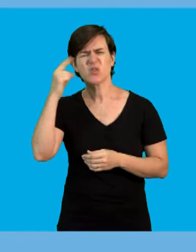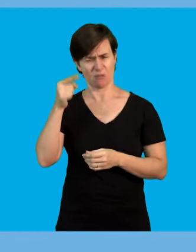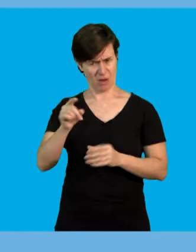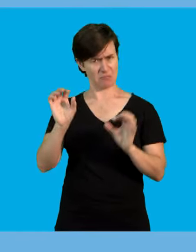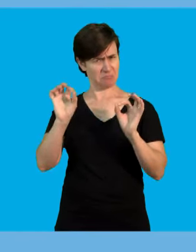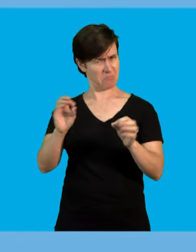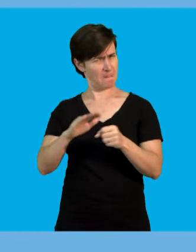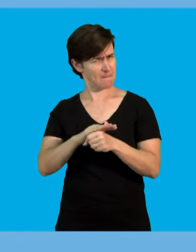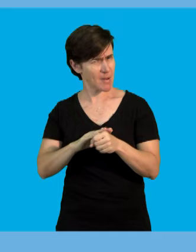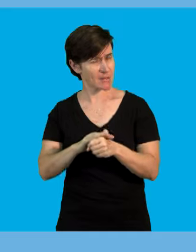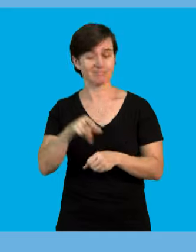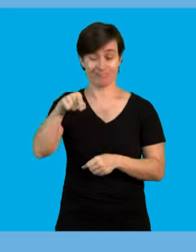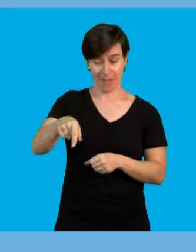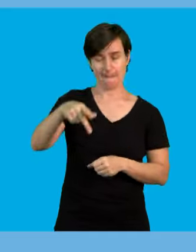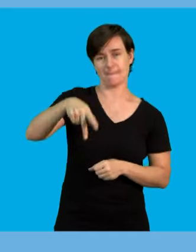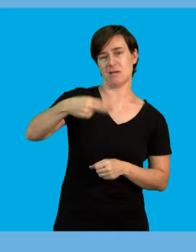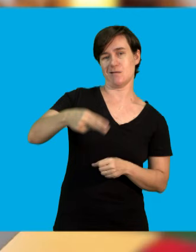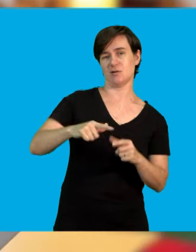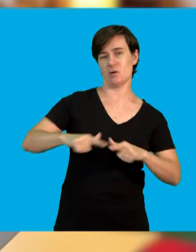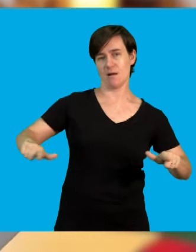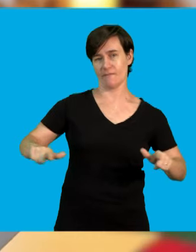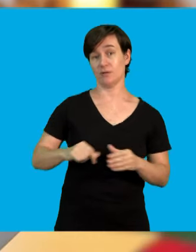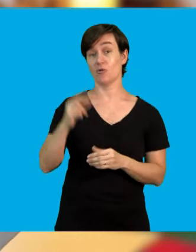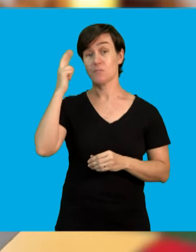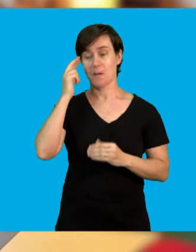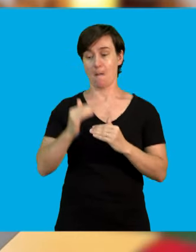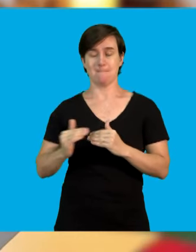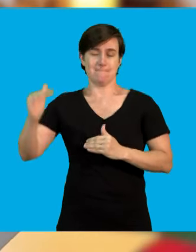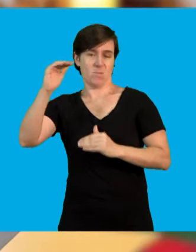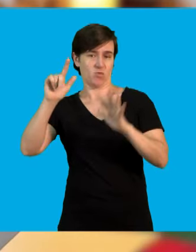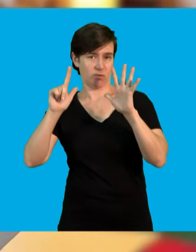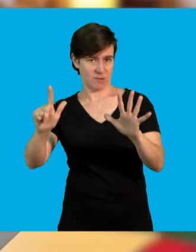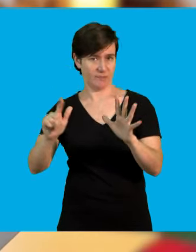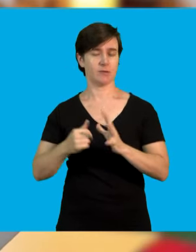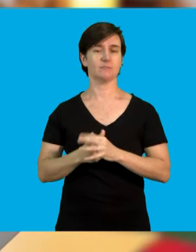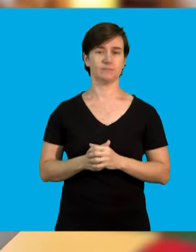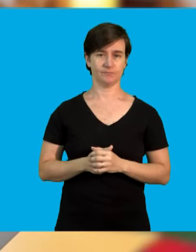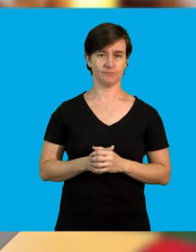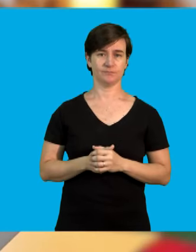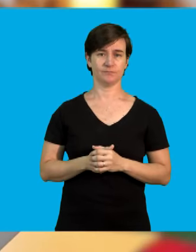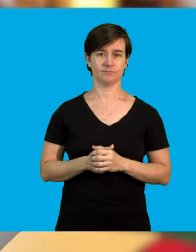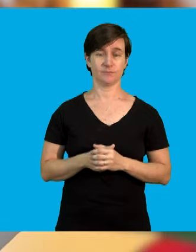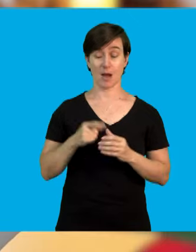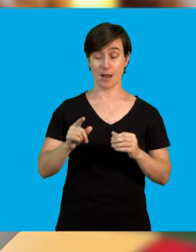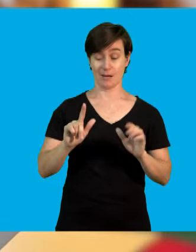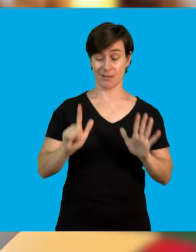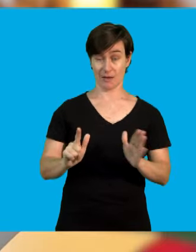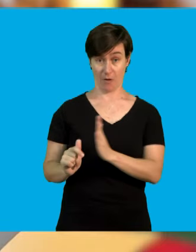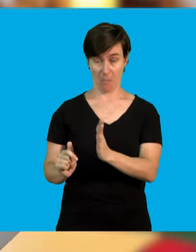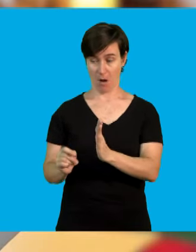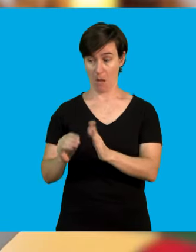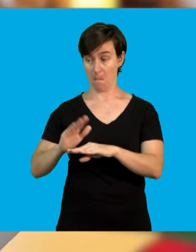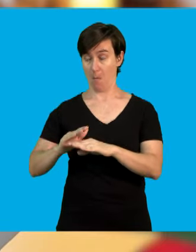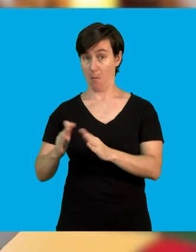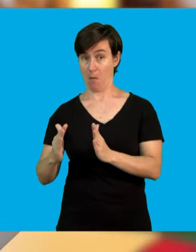that substance is a base? The pH of that particular substance needs to be above 7. So it needs to be above 7, and the further you move